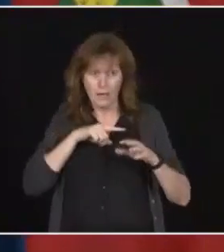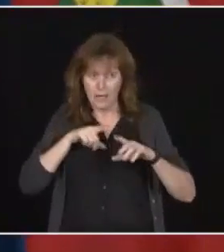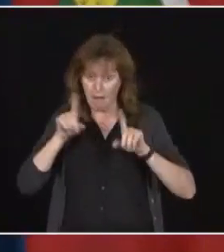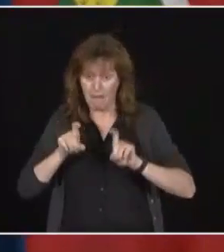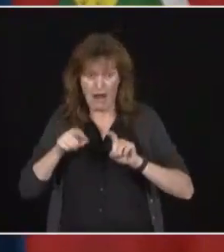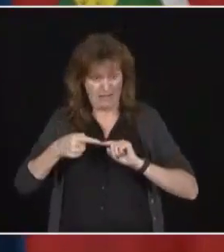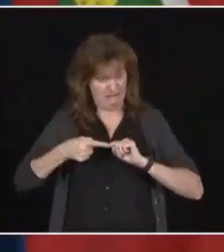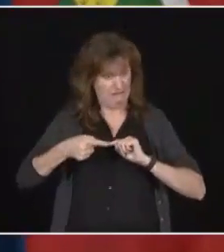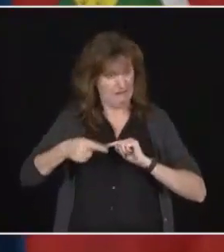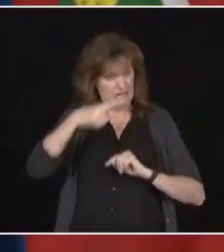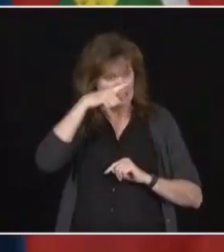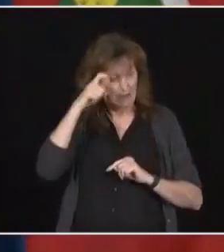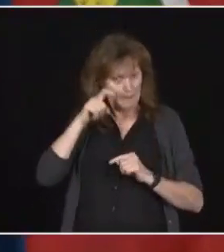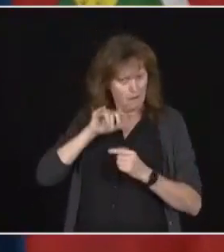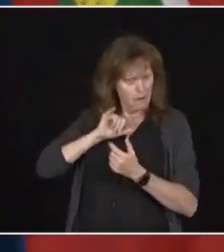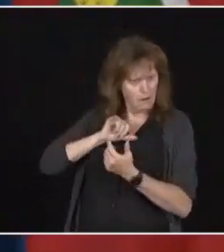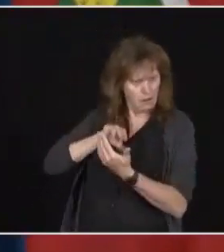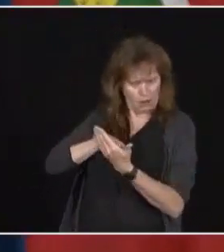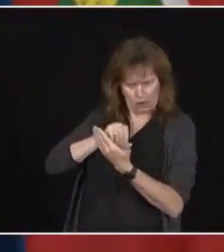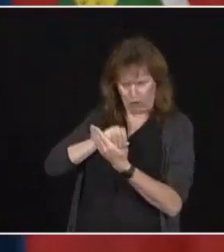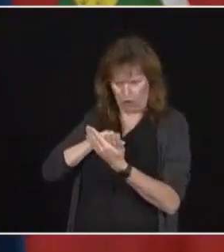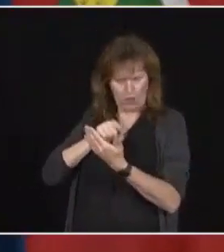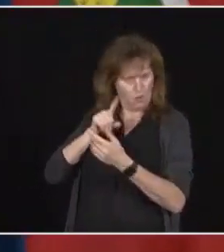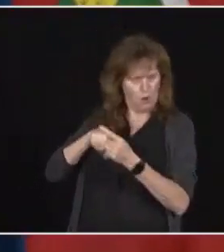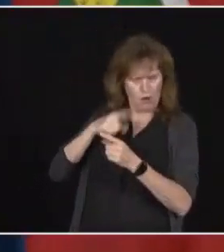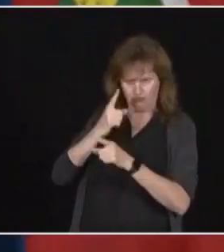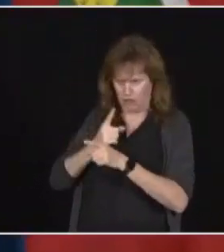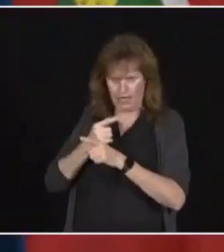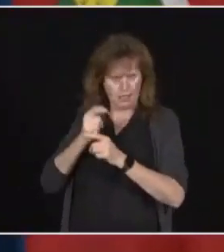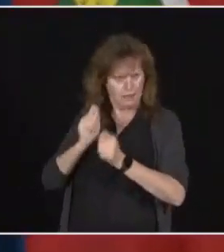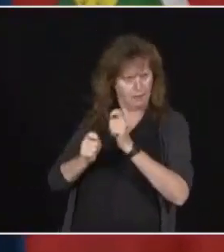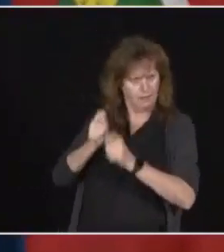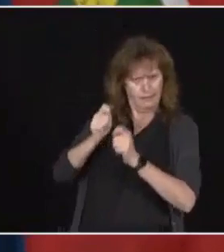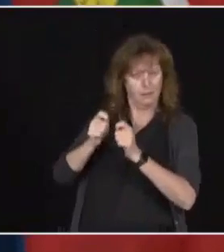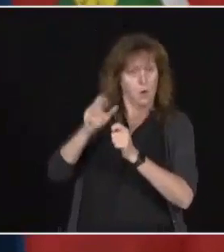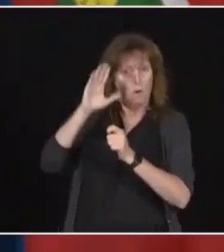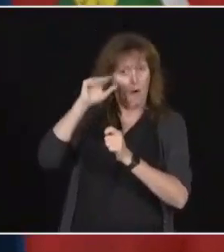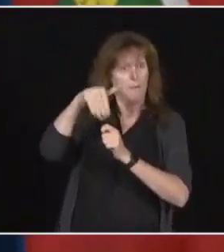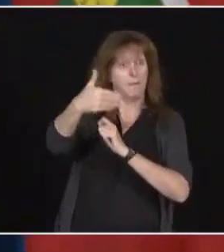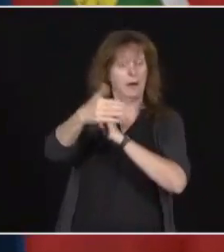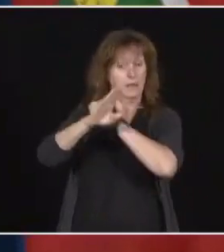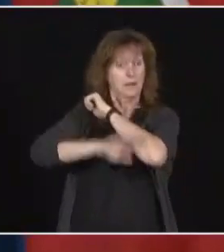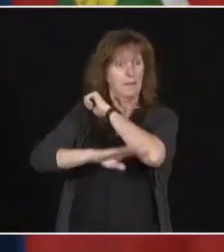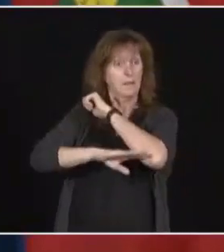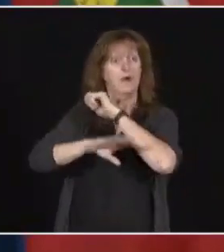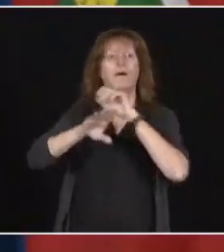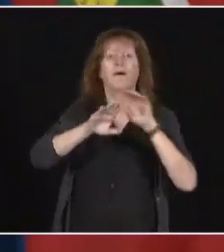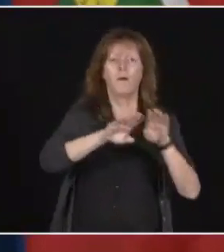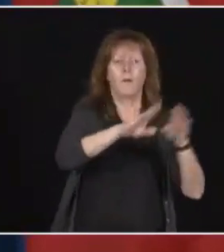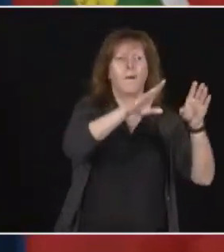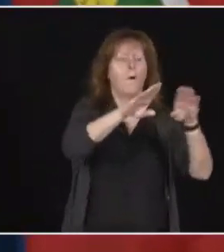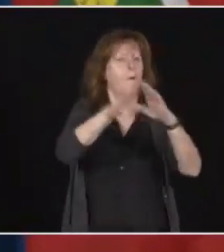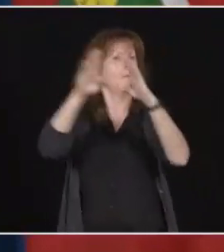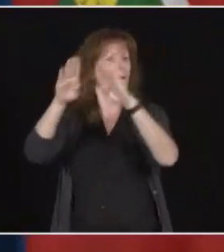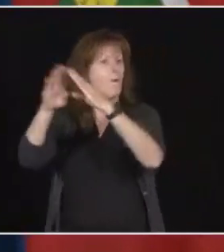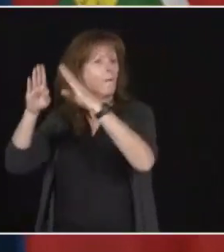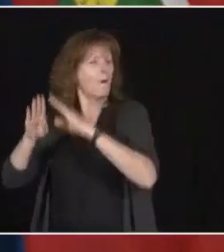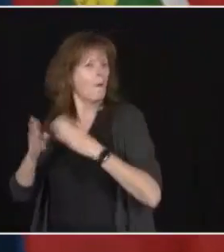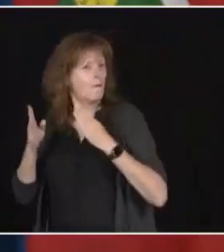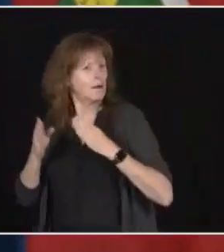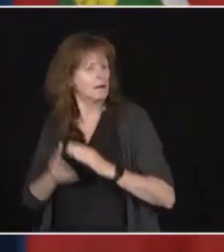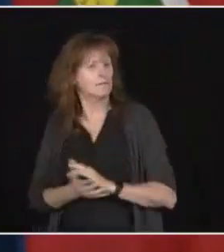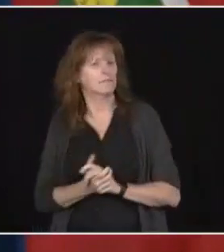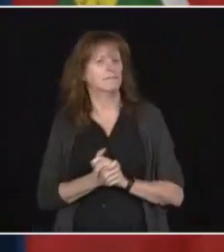more fulsome reopening of our sector in September. As a final element of the announcement that I want to discuss with you here